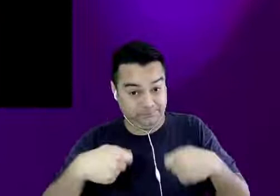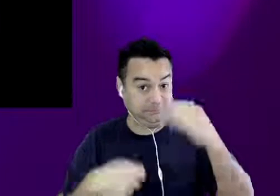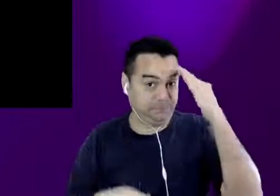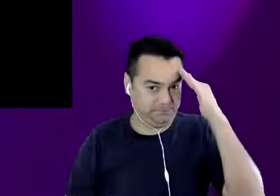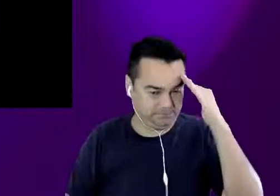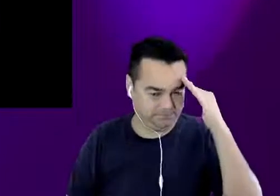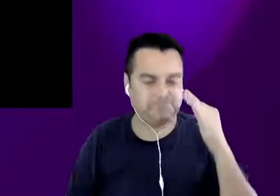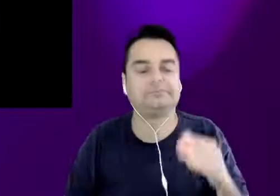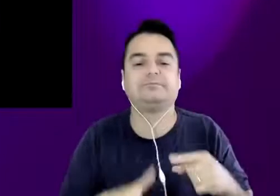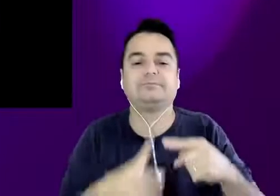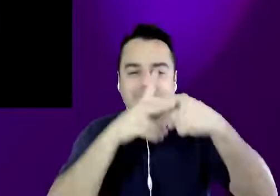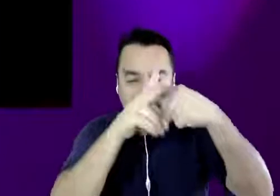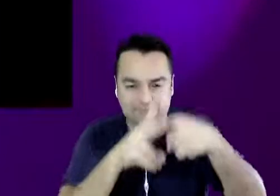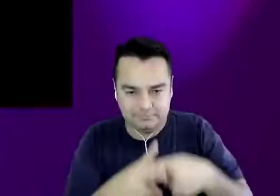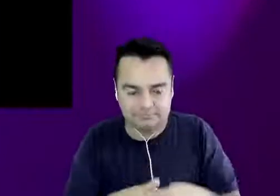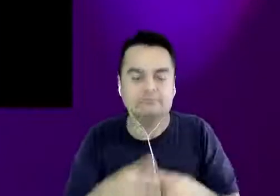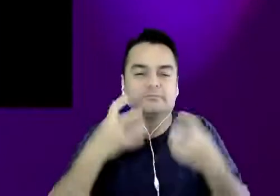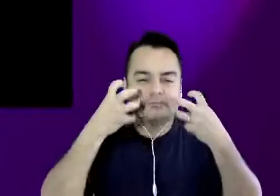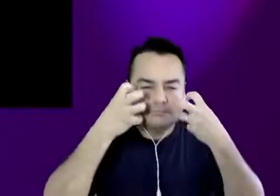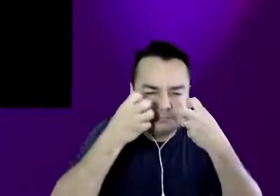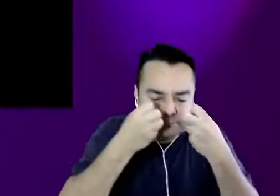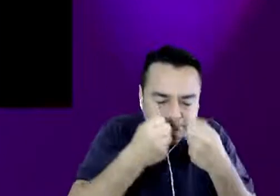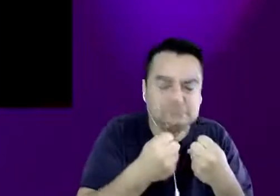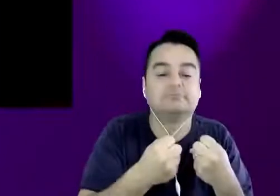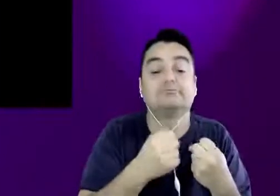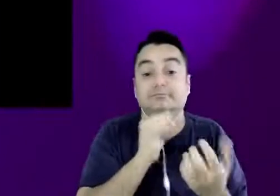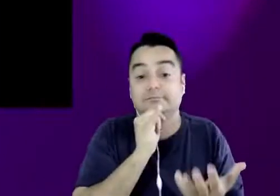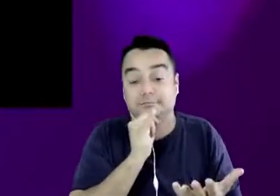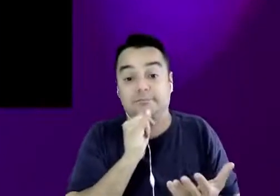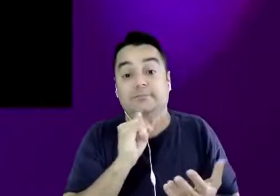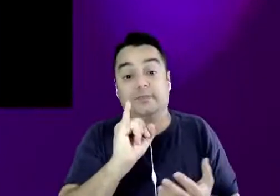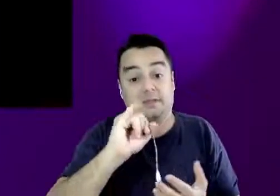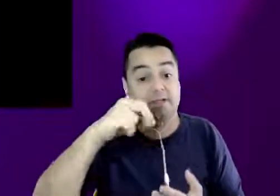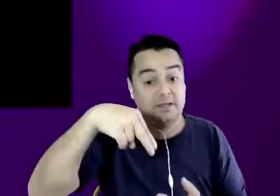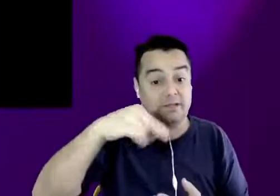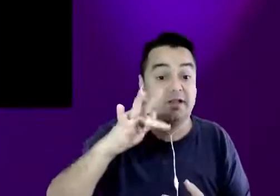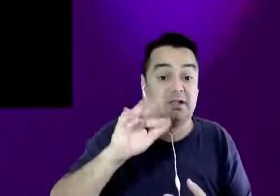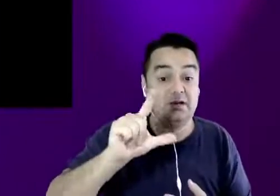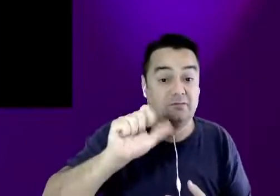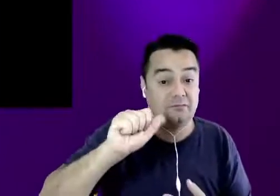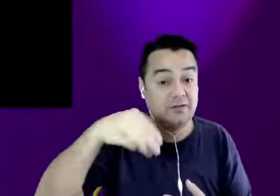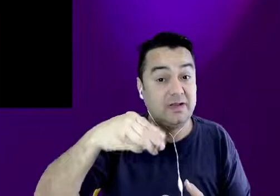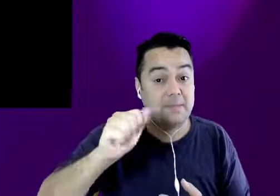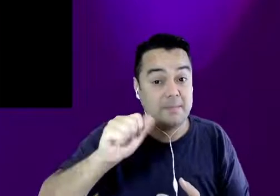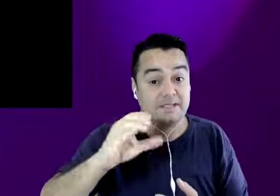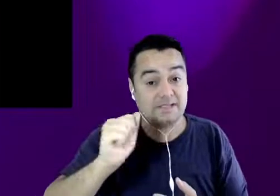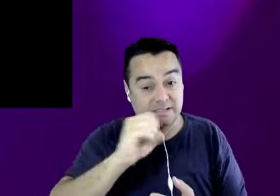is important, keep it in mind. And then intervention, okay?